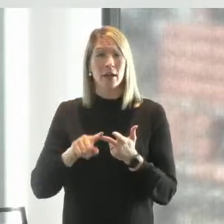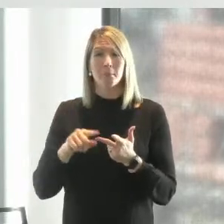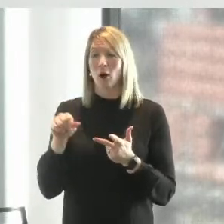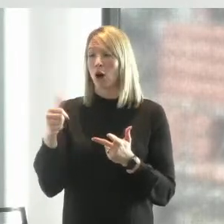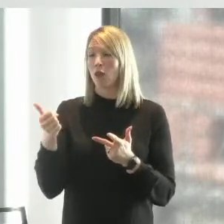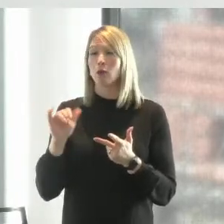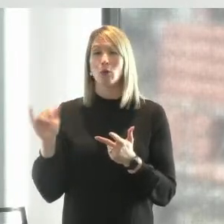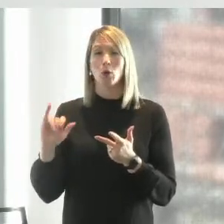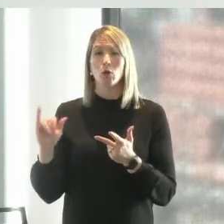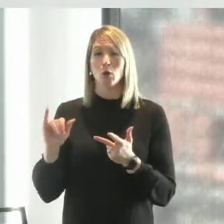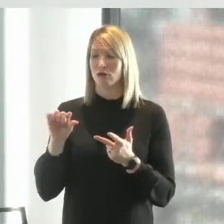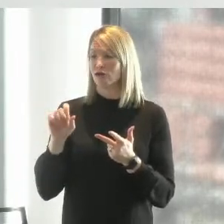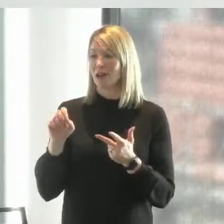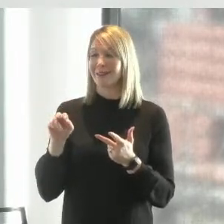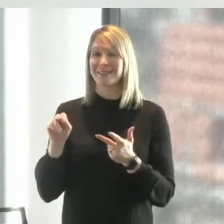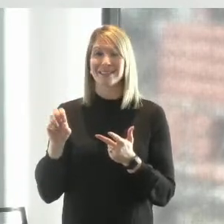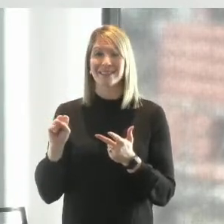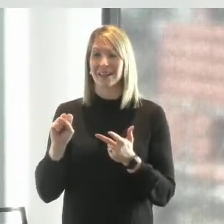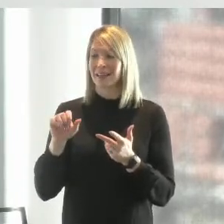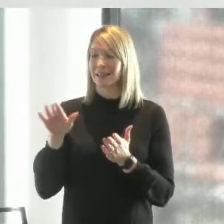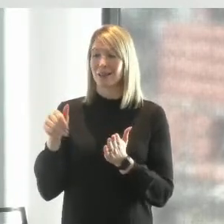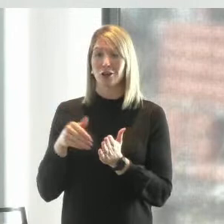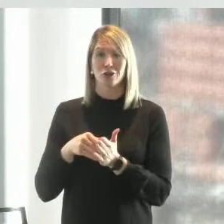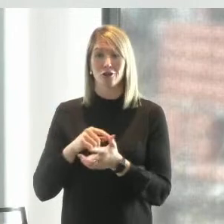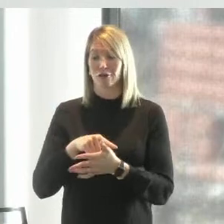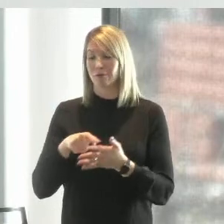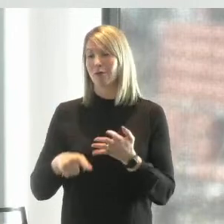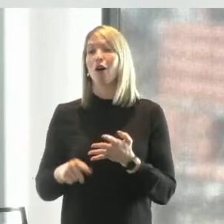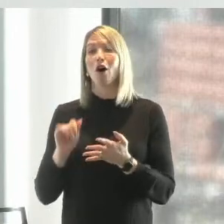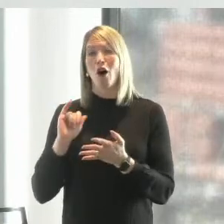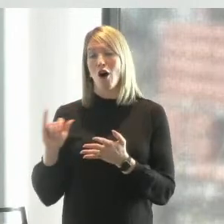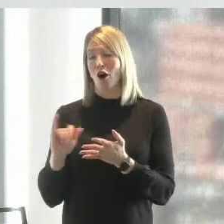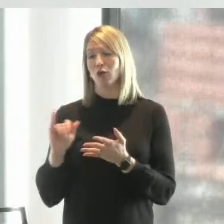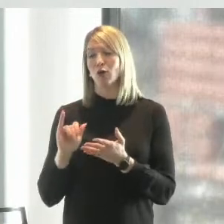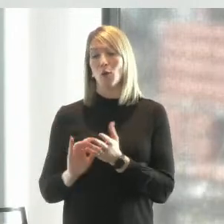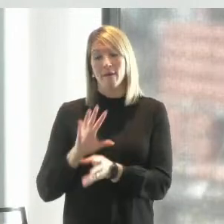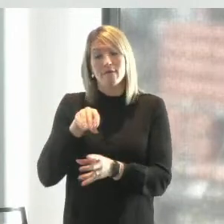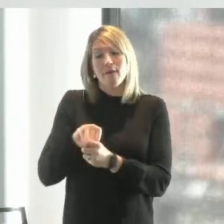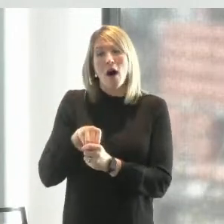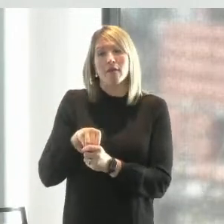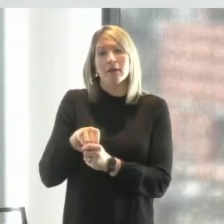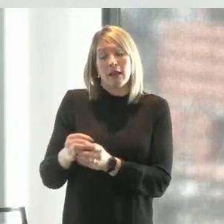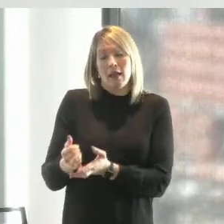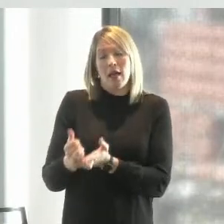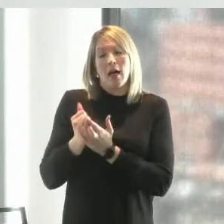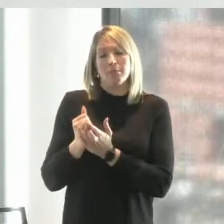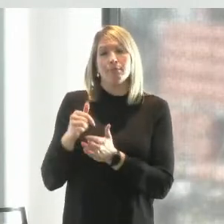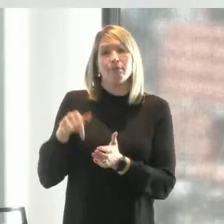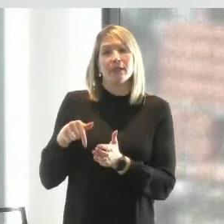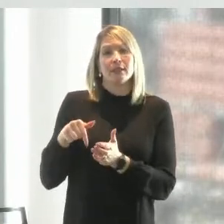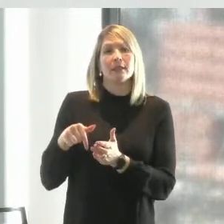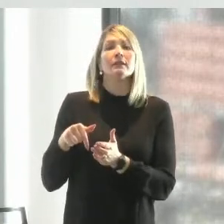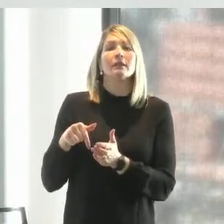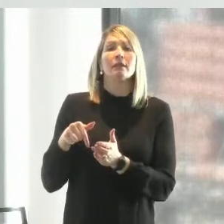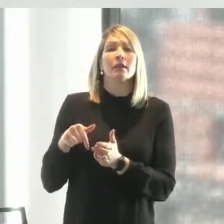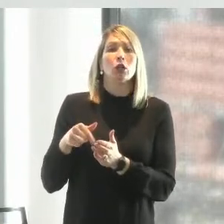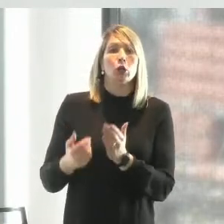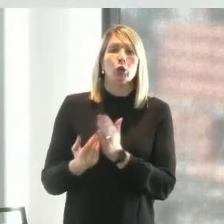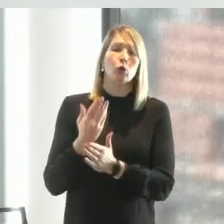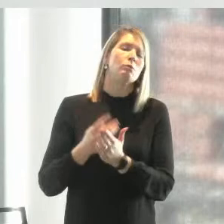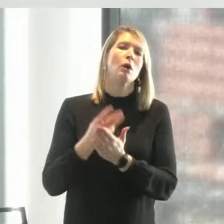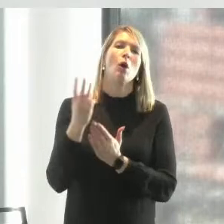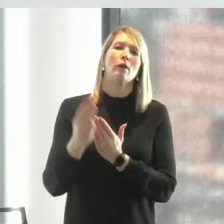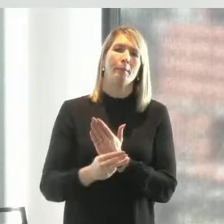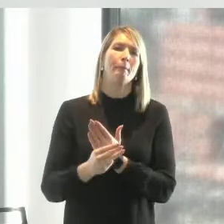at the Genesis Center. They will also be key leaders in this initiative. And I want to also say a very special thank you and